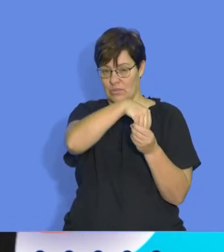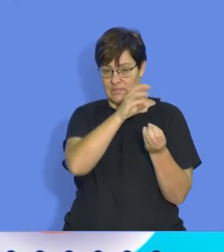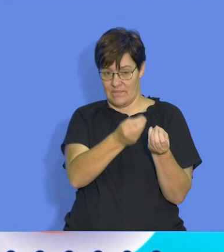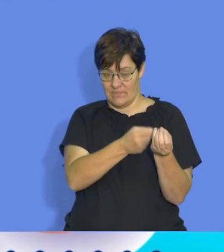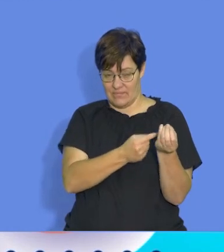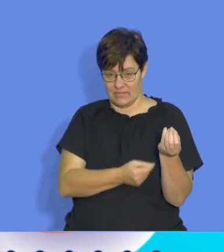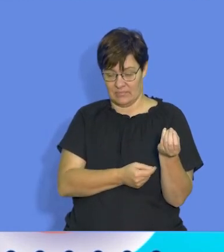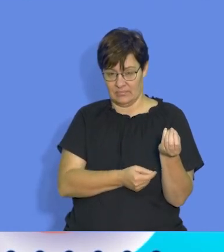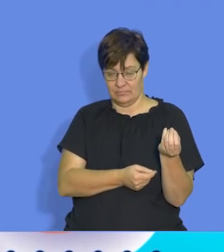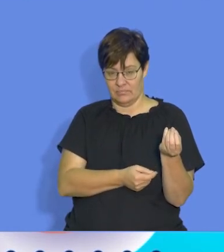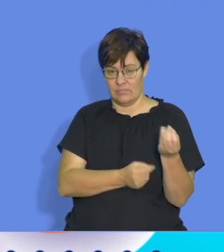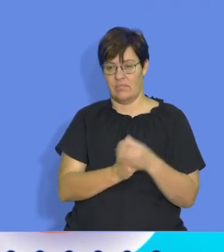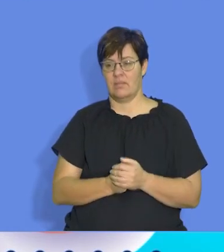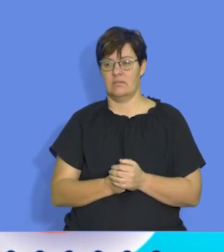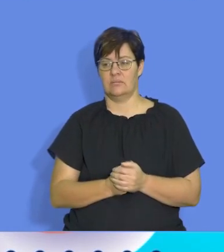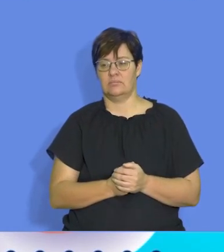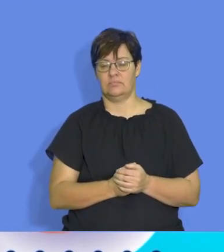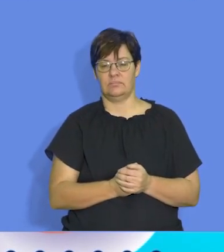inclusive. Okay.